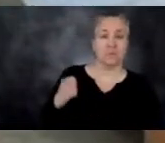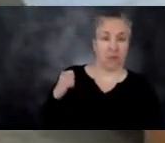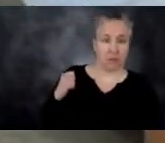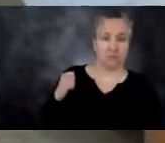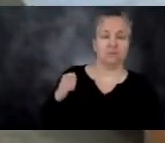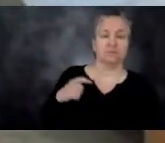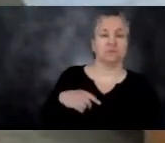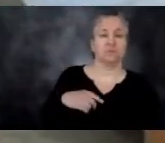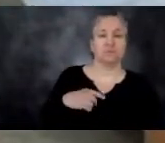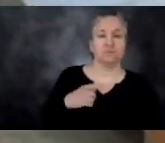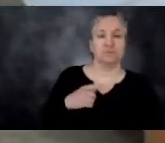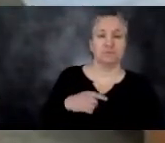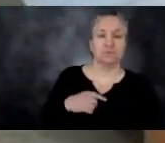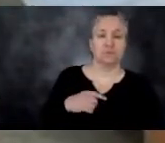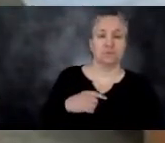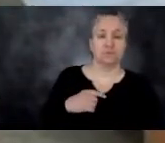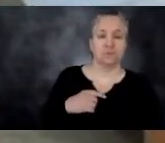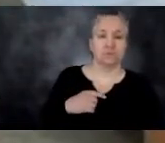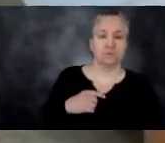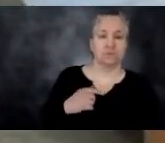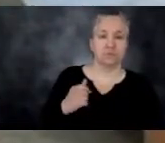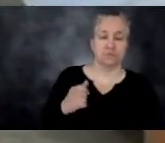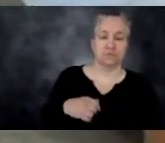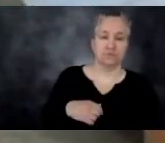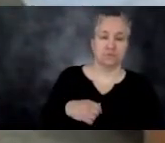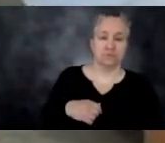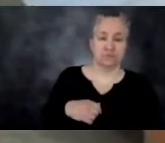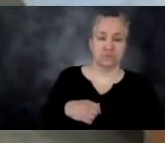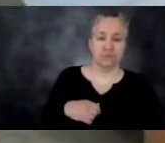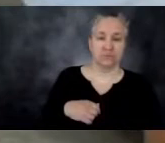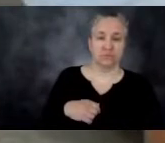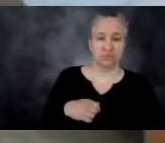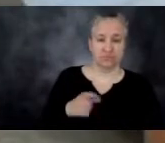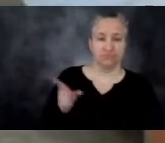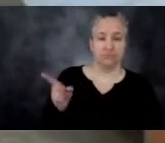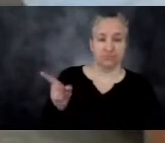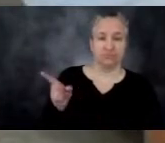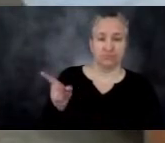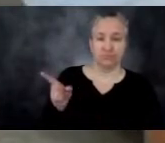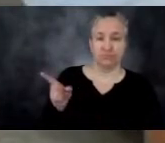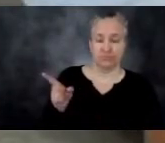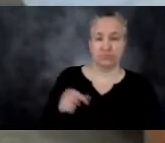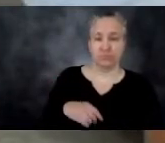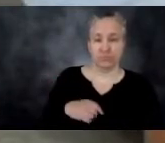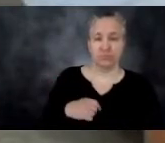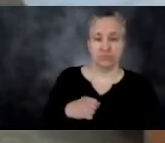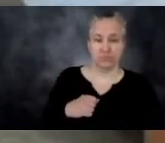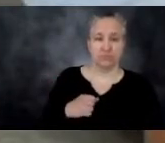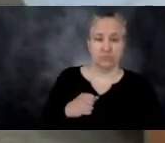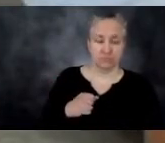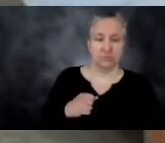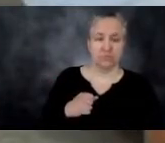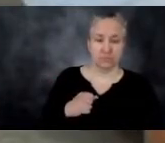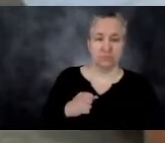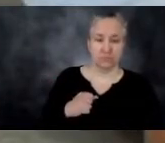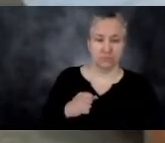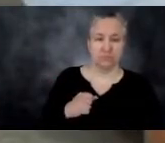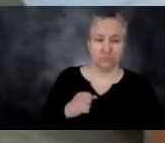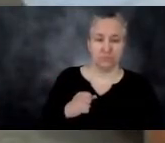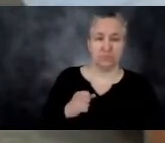and together and back and together. Good. Back,